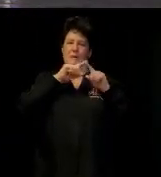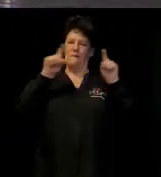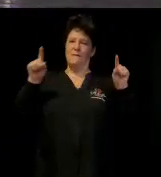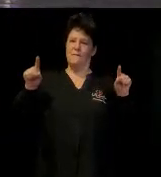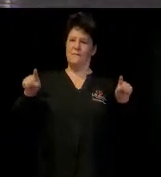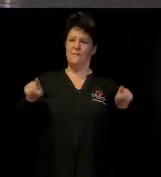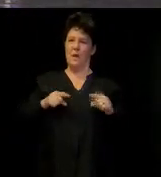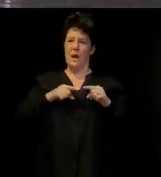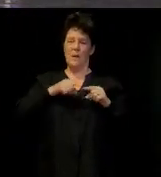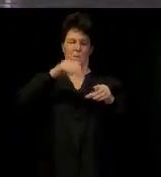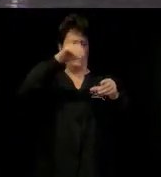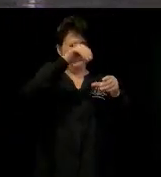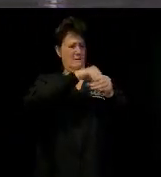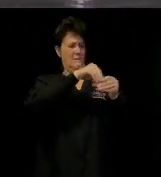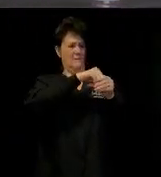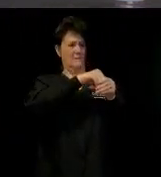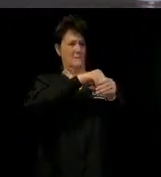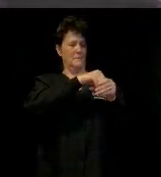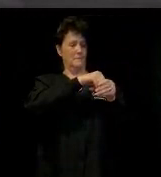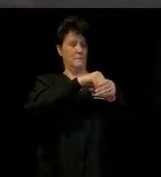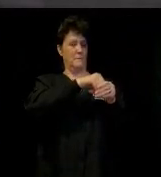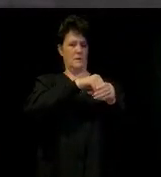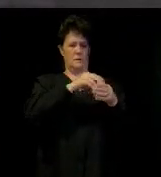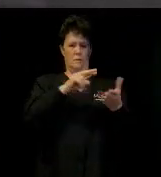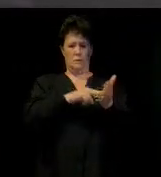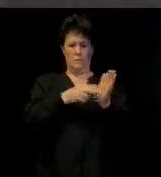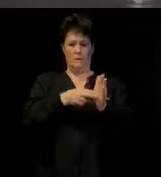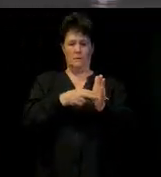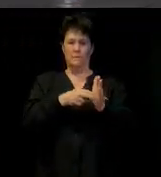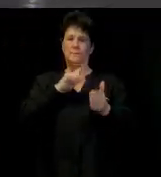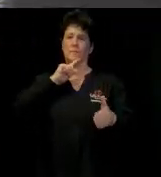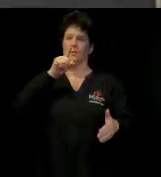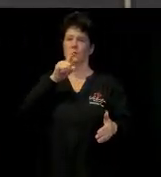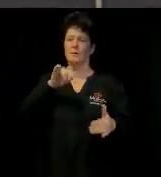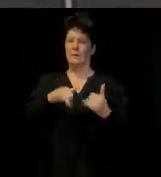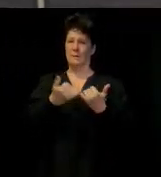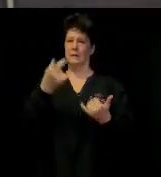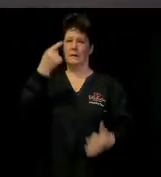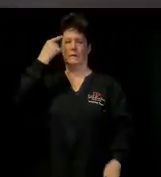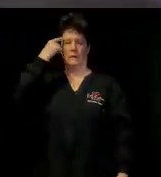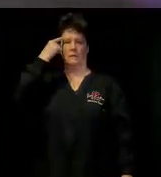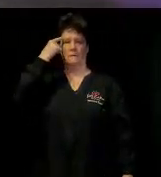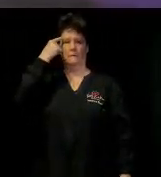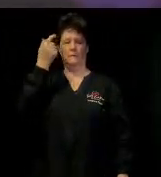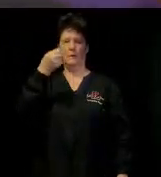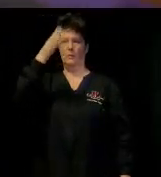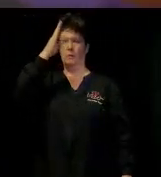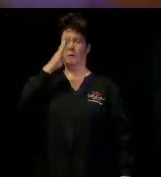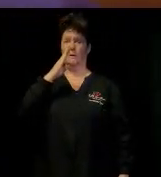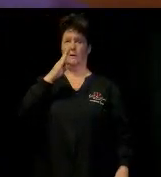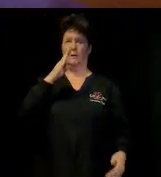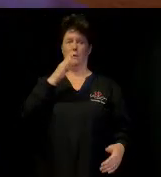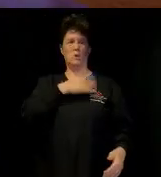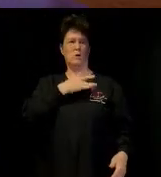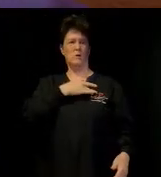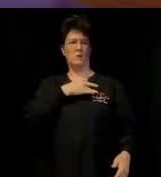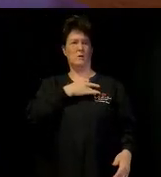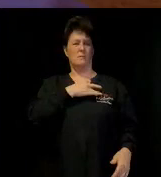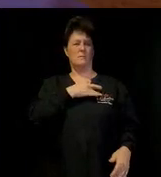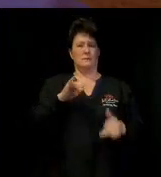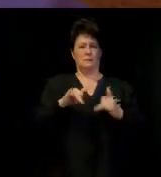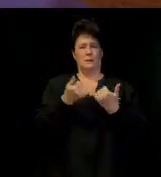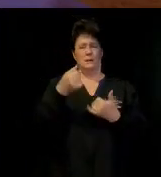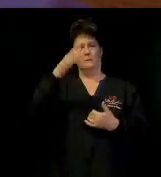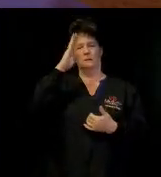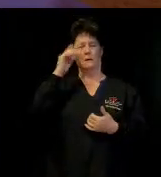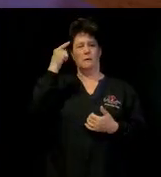means the form of something. So in reality, it's the way of thinking. So what's God's heart is how God thinks. And how